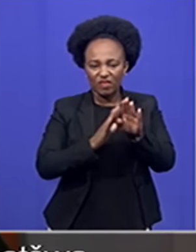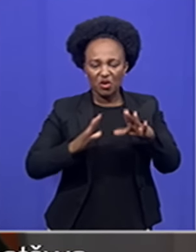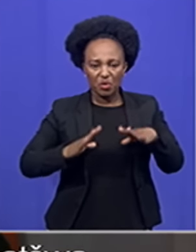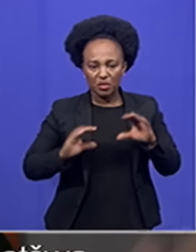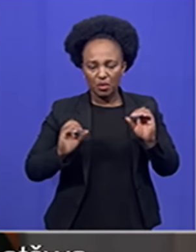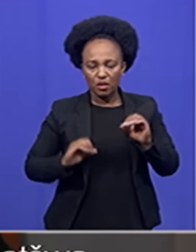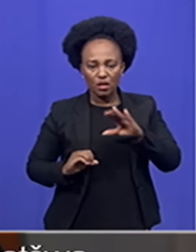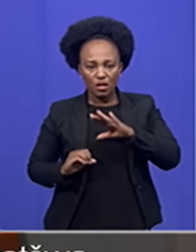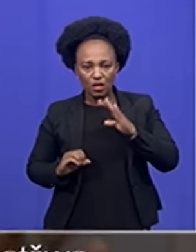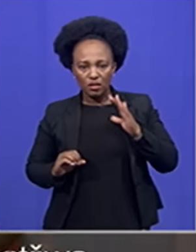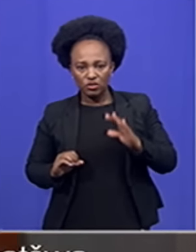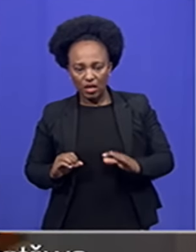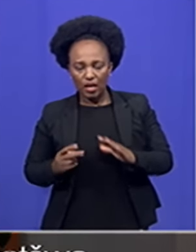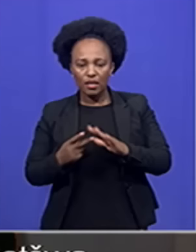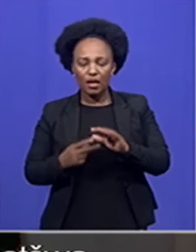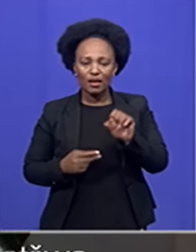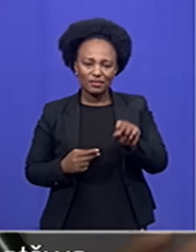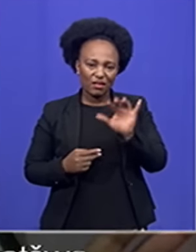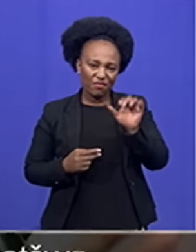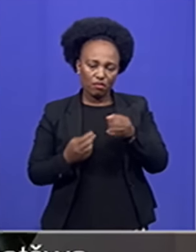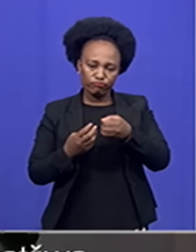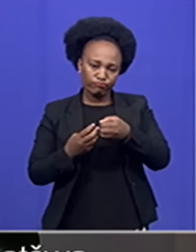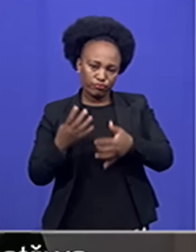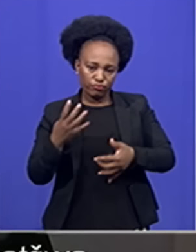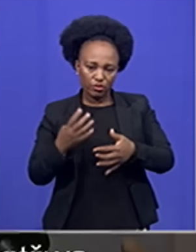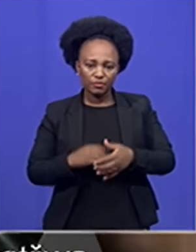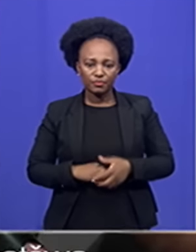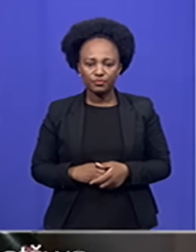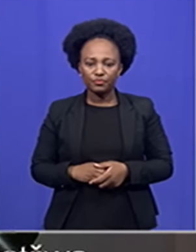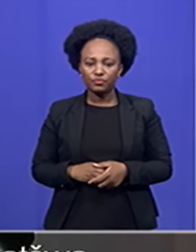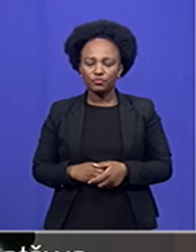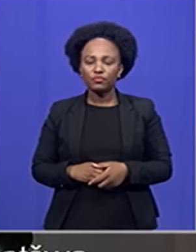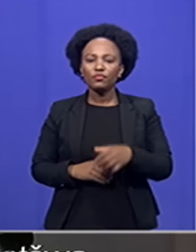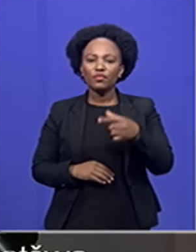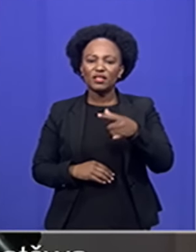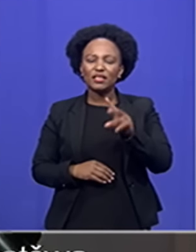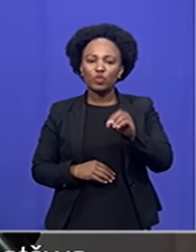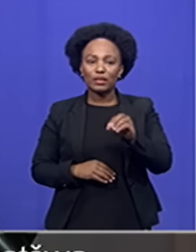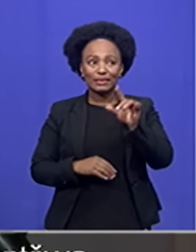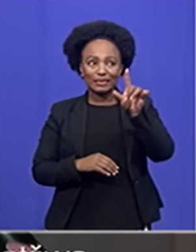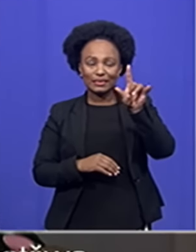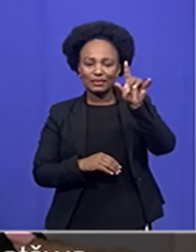naga e tshwana le Africa borwa so G20 it bridges these two